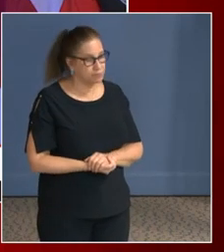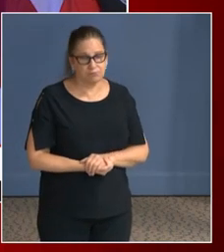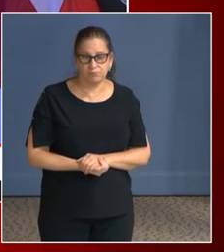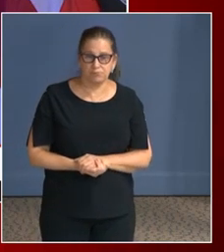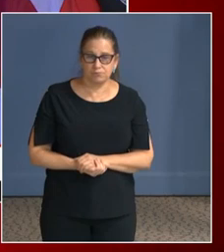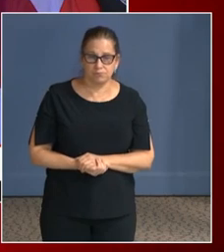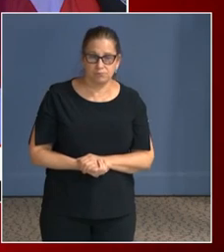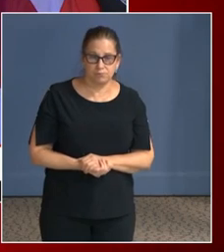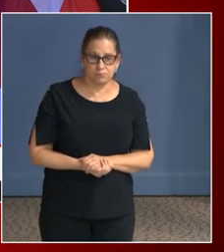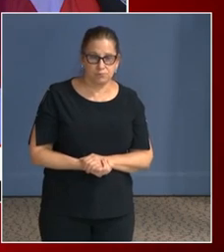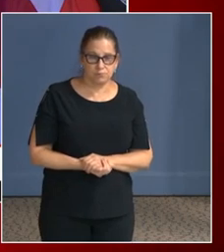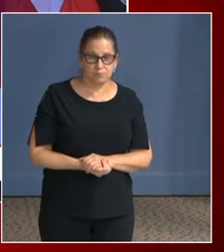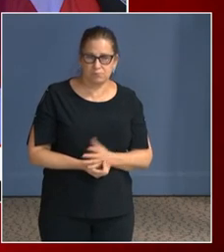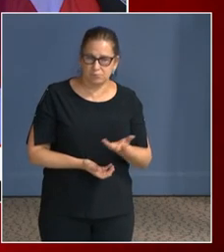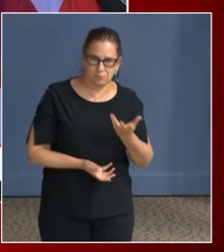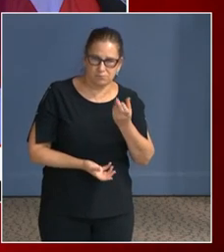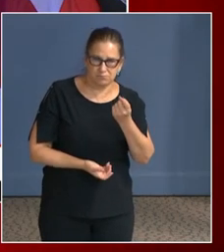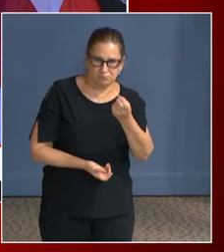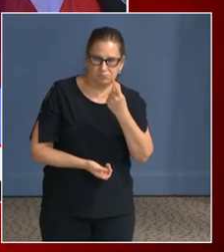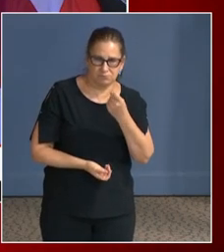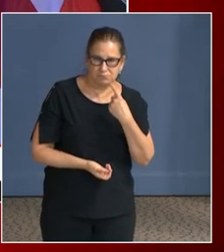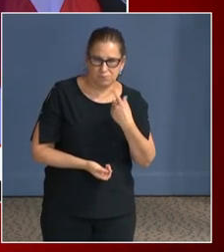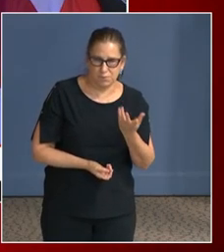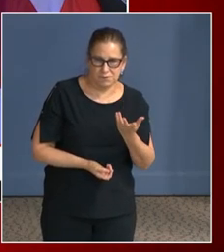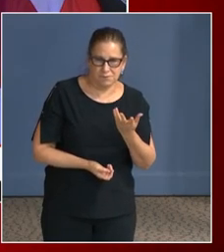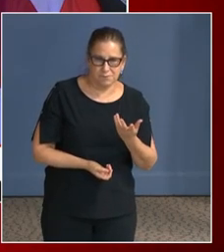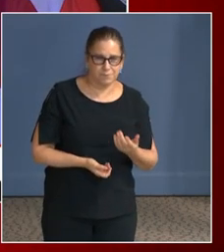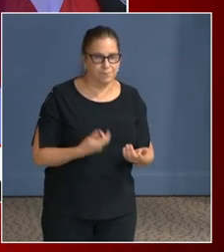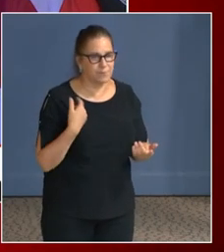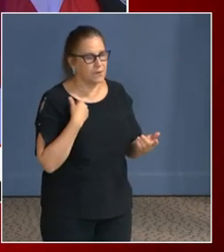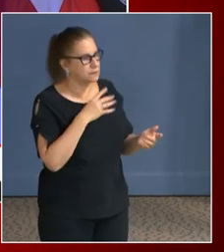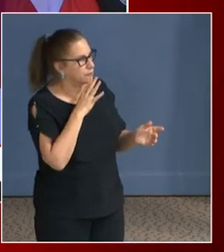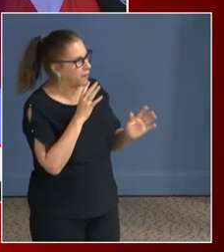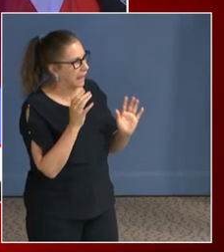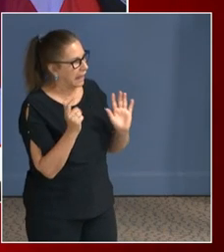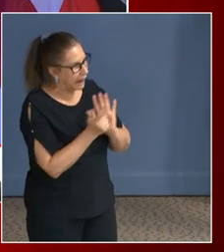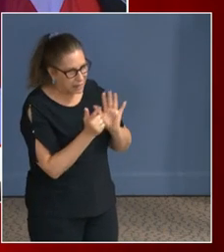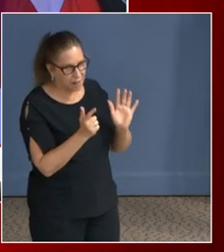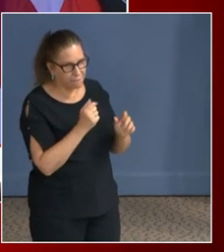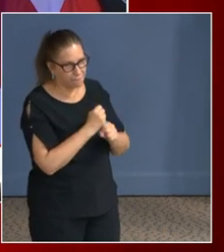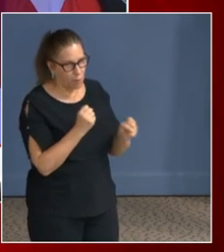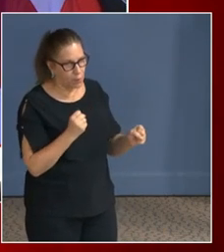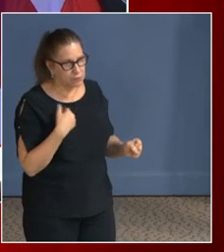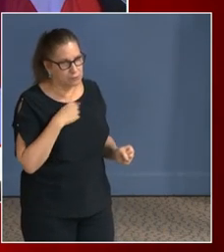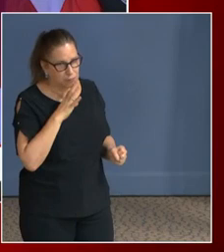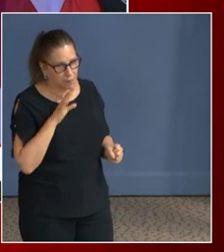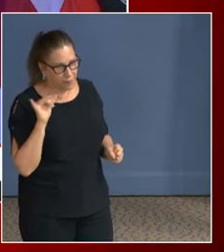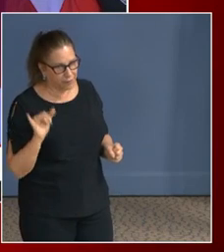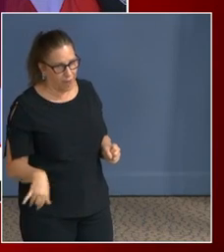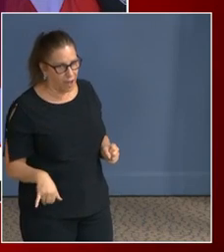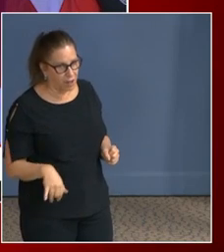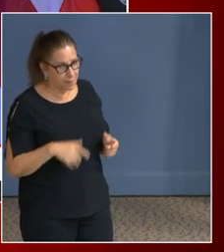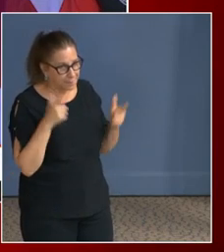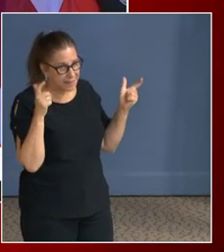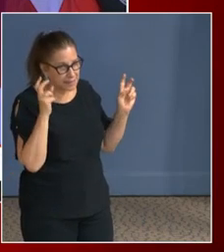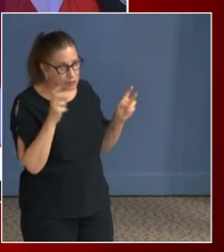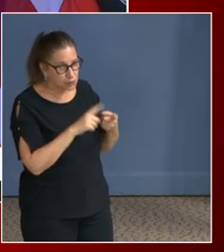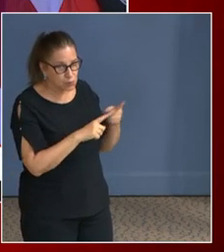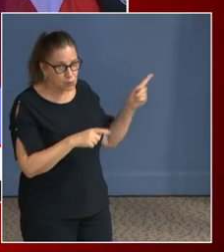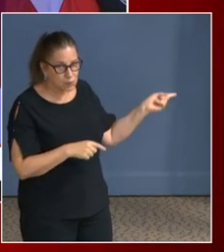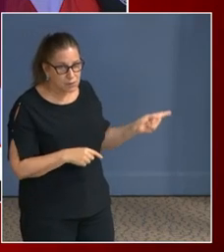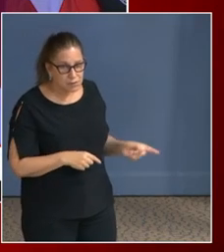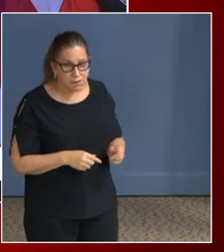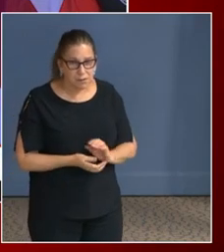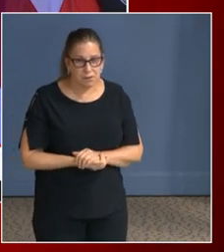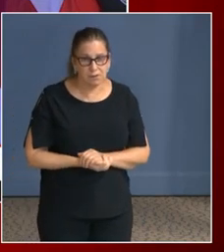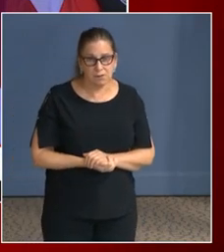What are you saying? Illegal fireworks exploding, it's not a big issue. Is it a big issue to you? Not really.